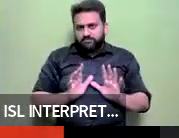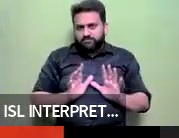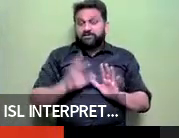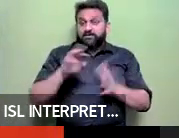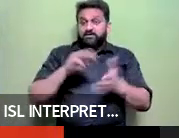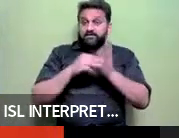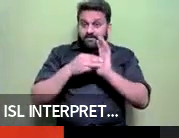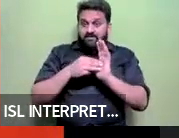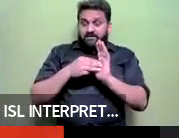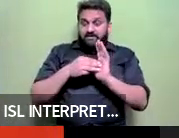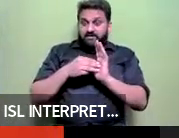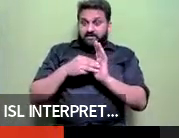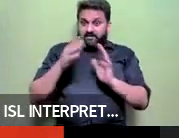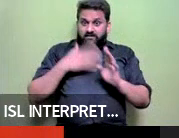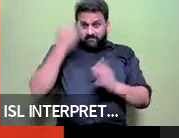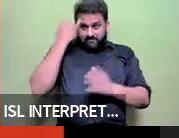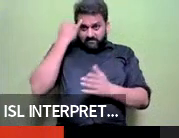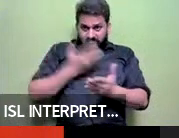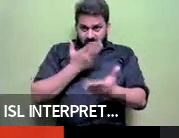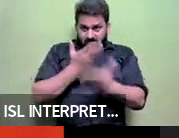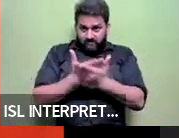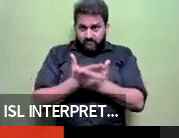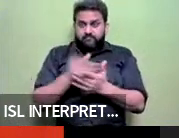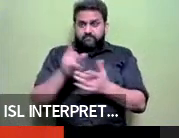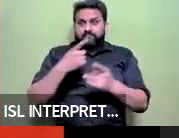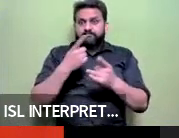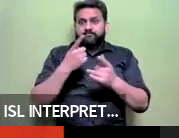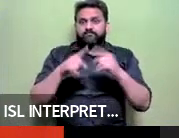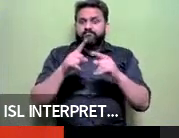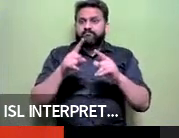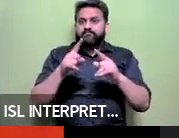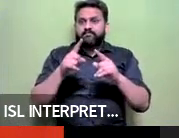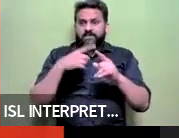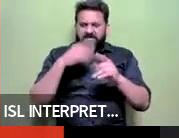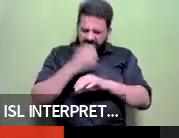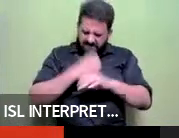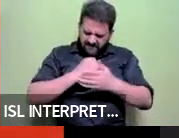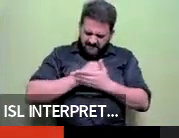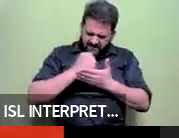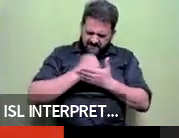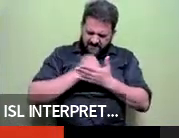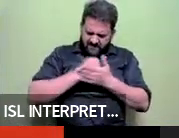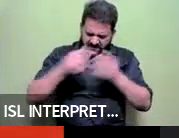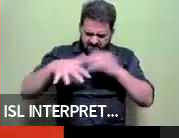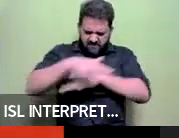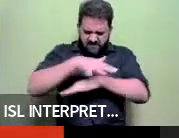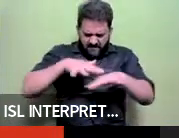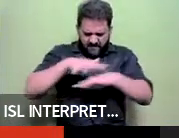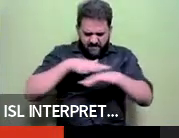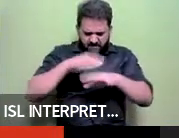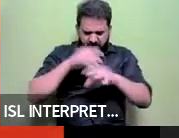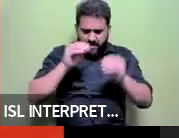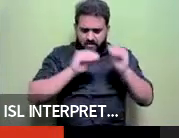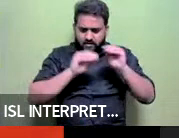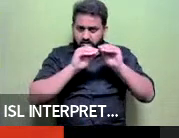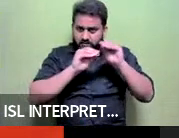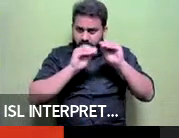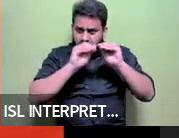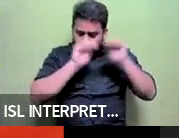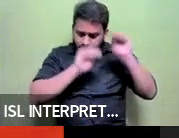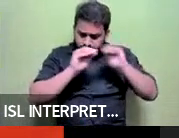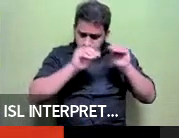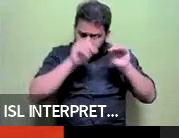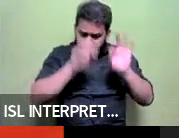case, I will suggest you preparation, follow this structure, and you will do very